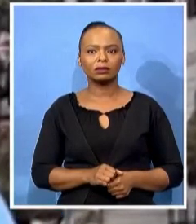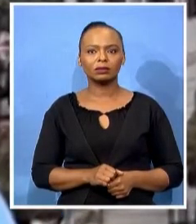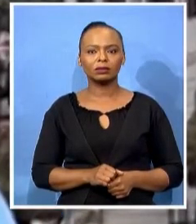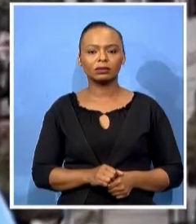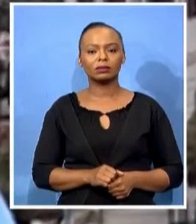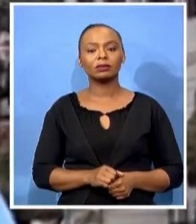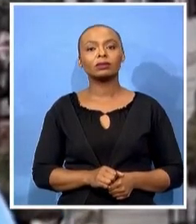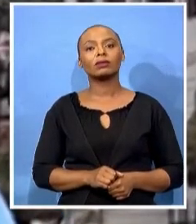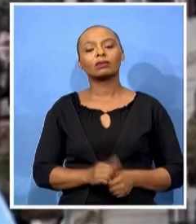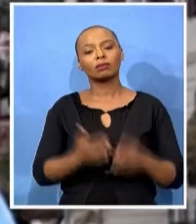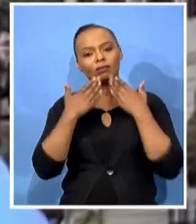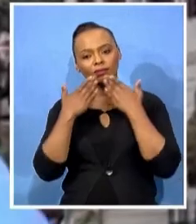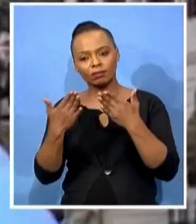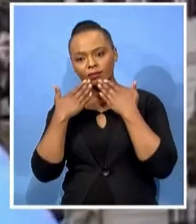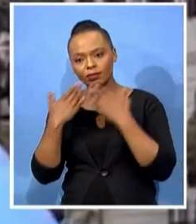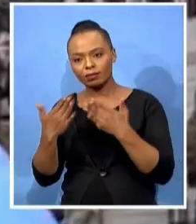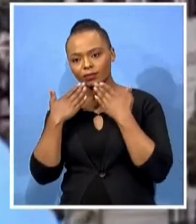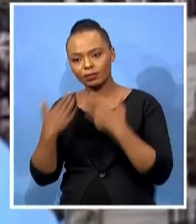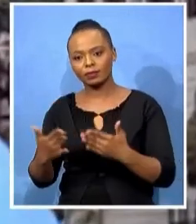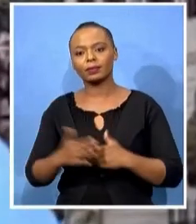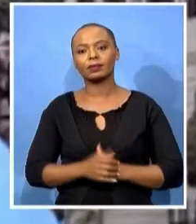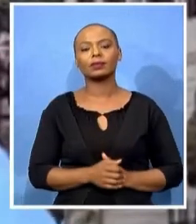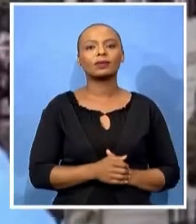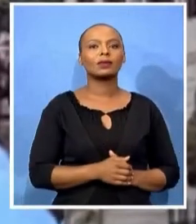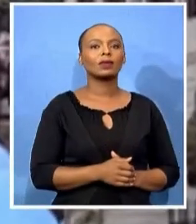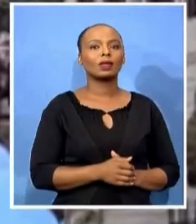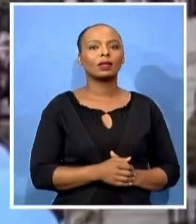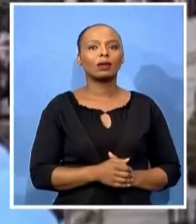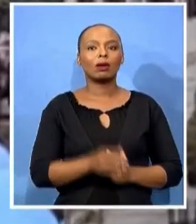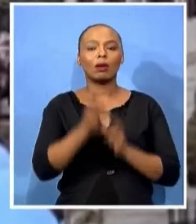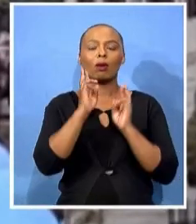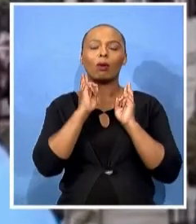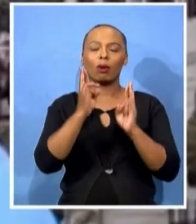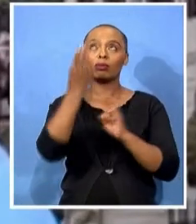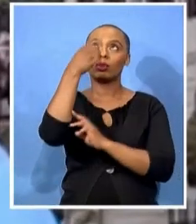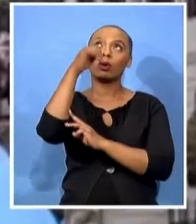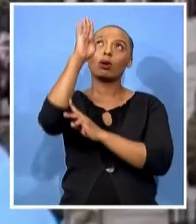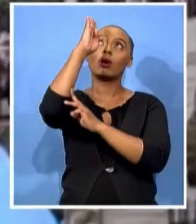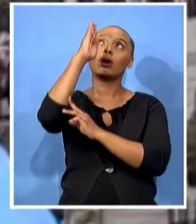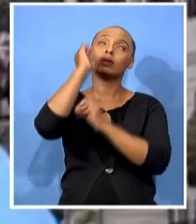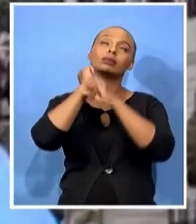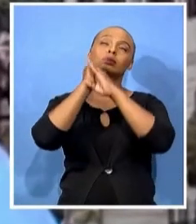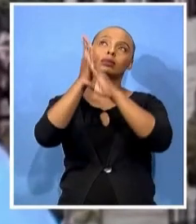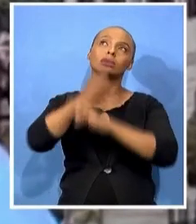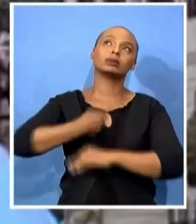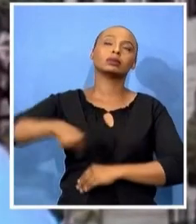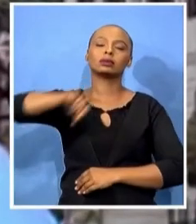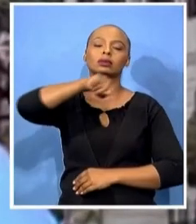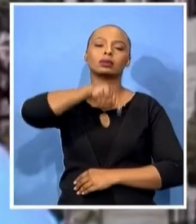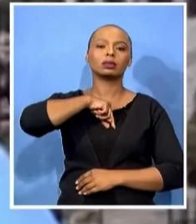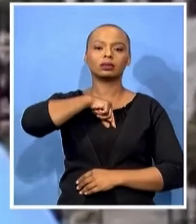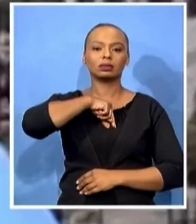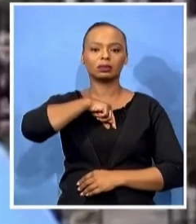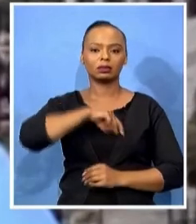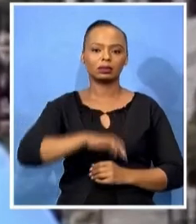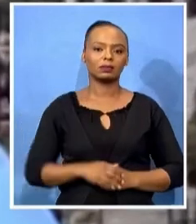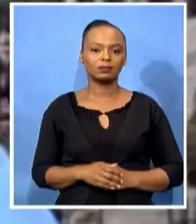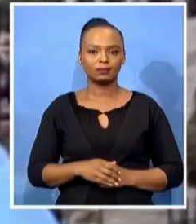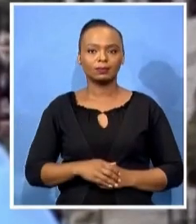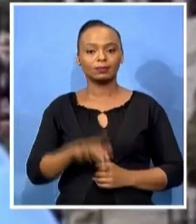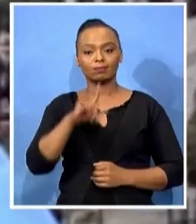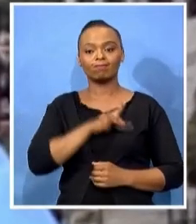will protect us during this coming year and during this whole pandemic. From the side of the Freedom Front Plus,